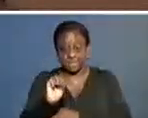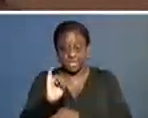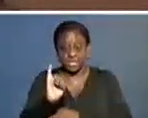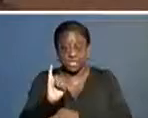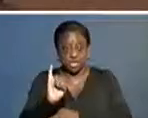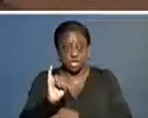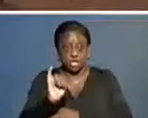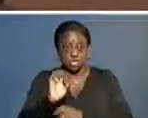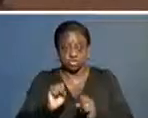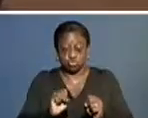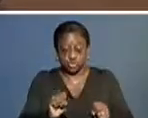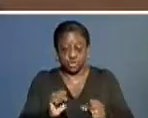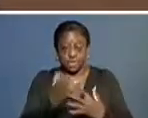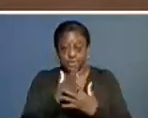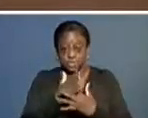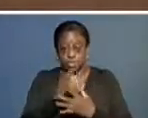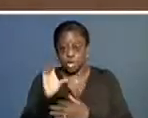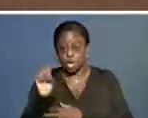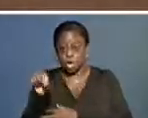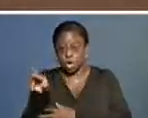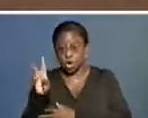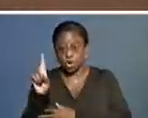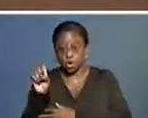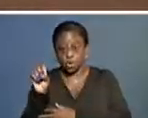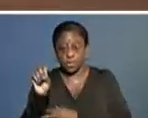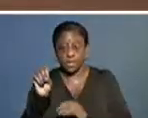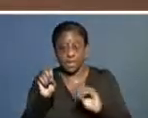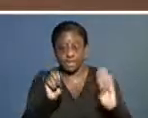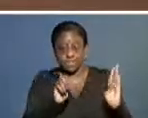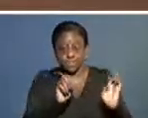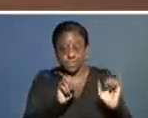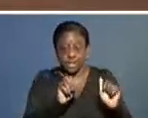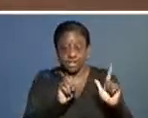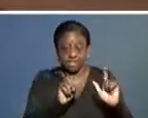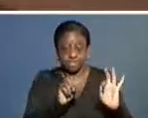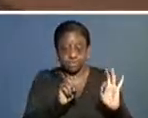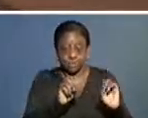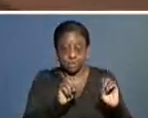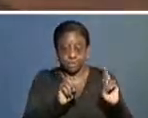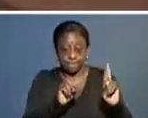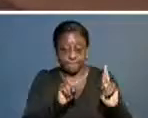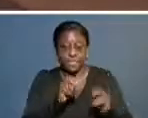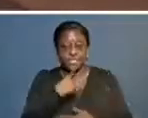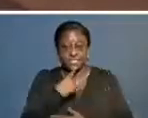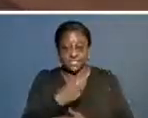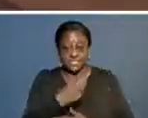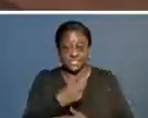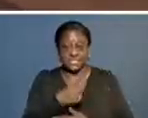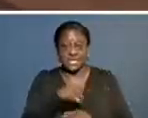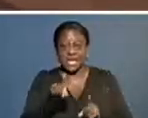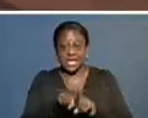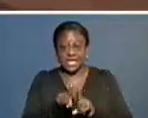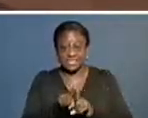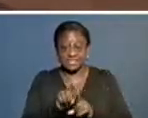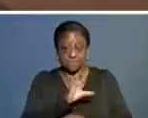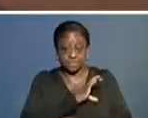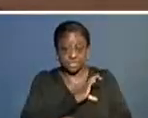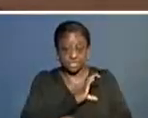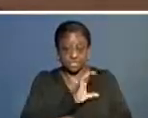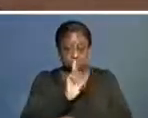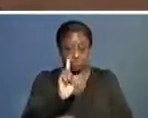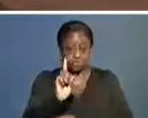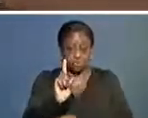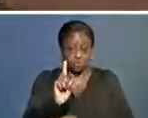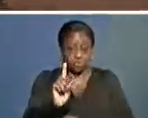which is located between Cotto Avenue and Balfour Avenue. As the officers approached